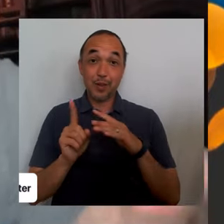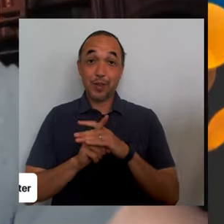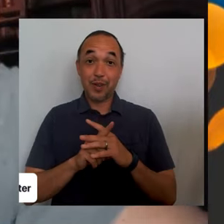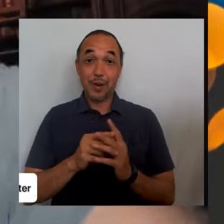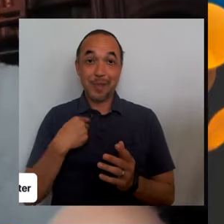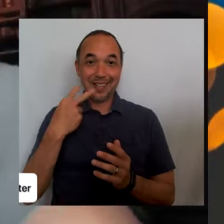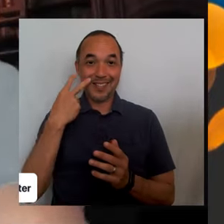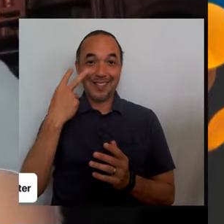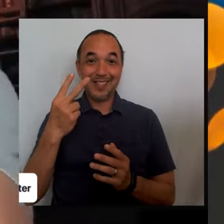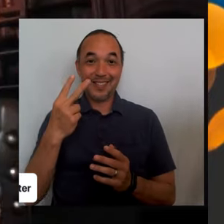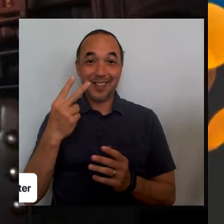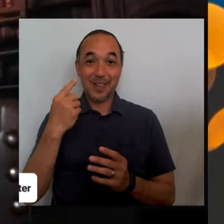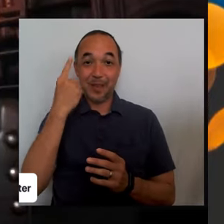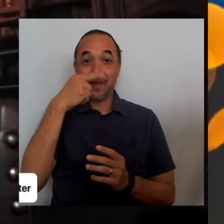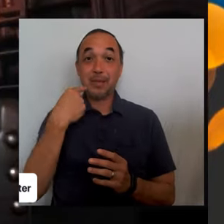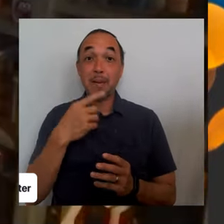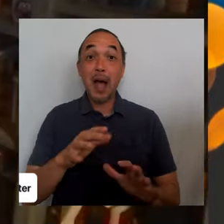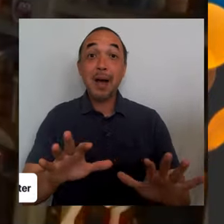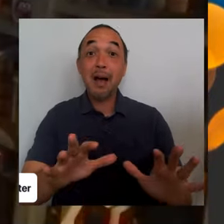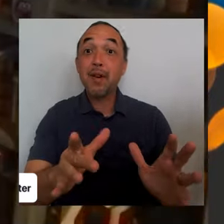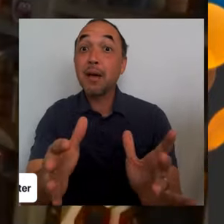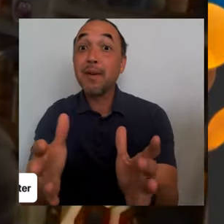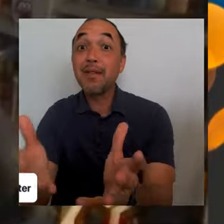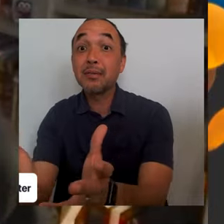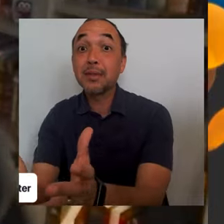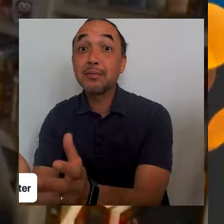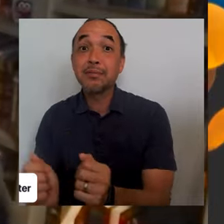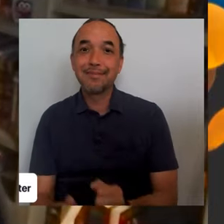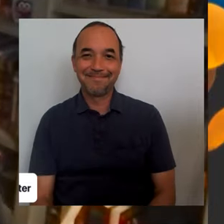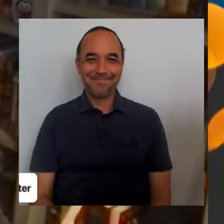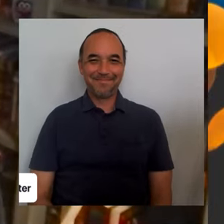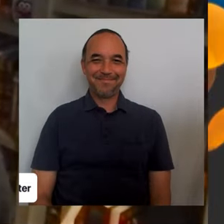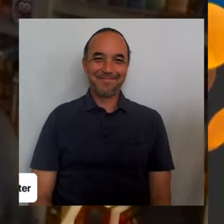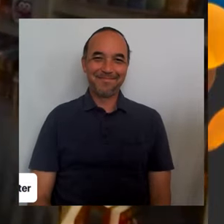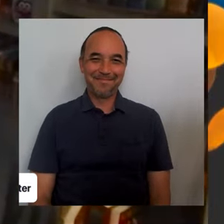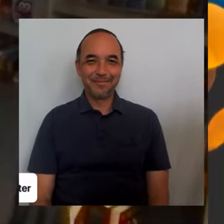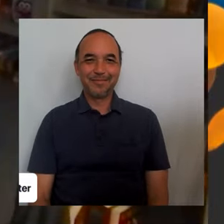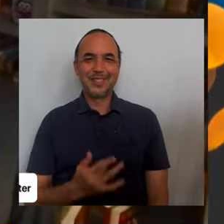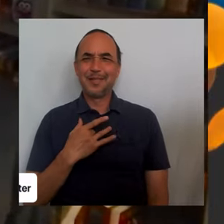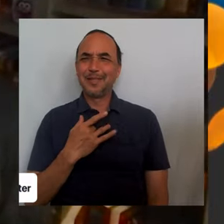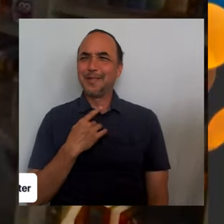the front row go like, oh god, no, I feel so terrible.